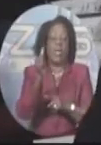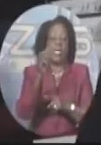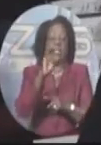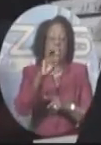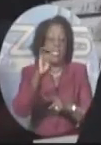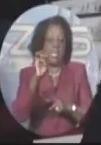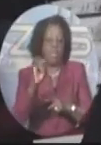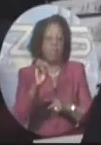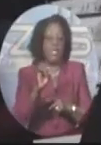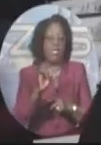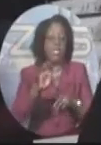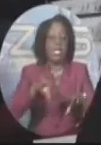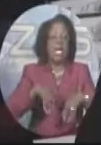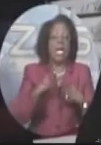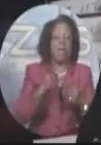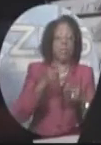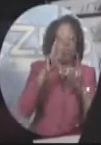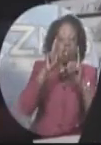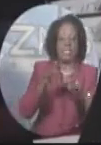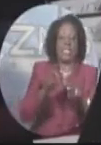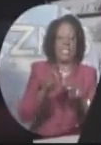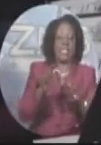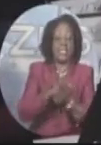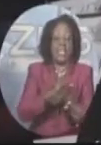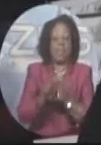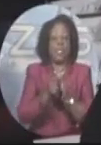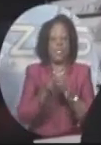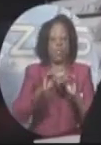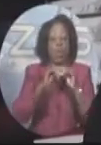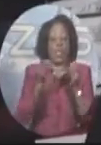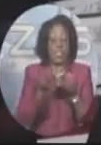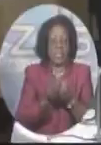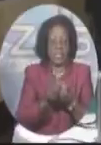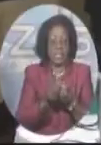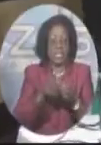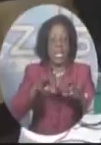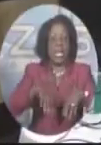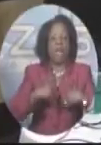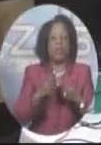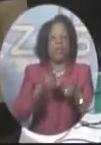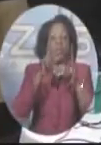assess threats, how to assess damage to the organization, and how to assess self-care.